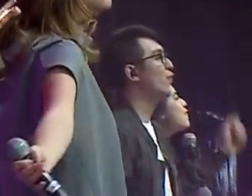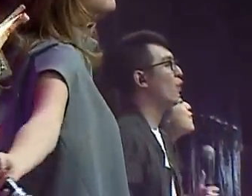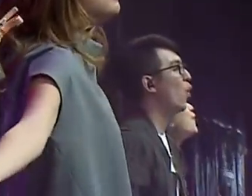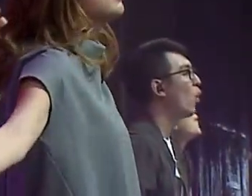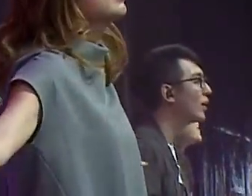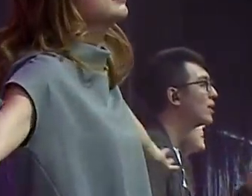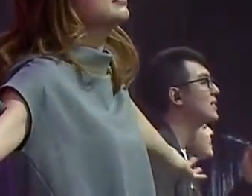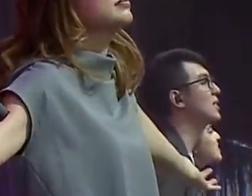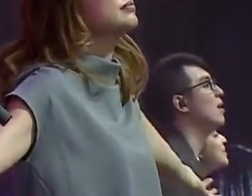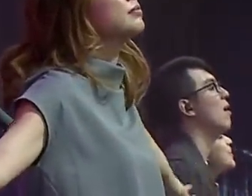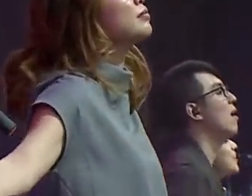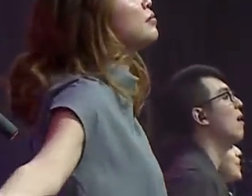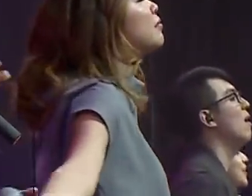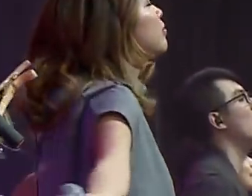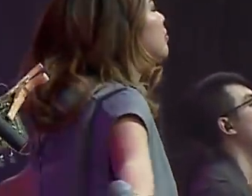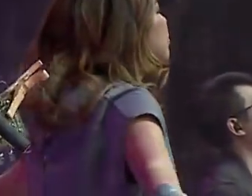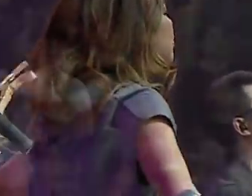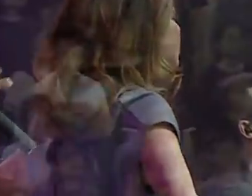alone, for His